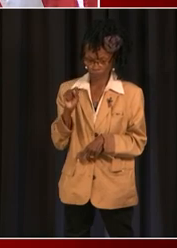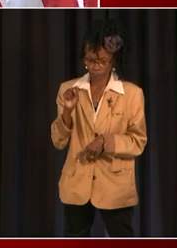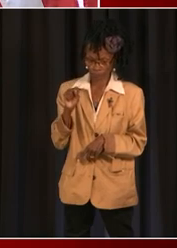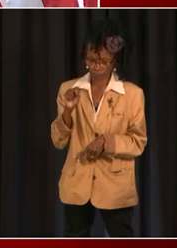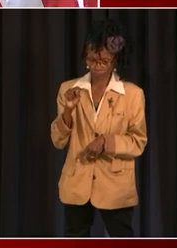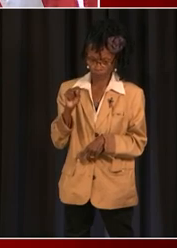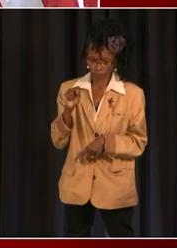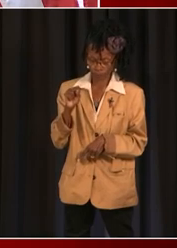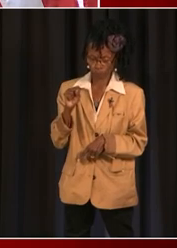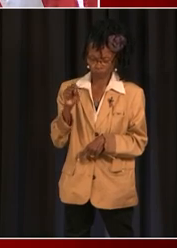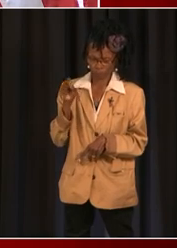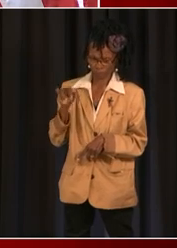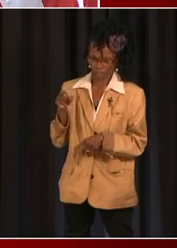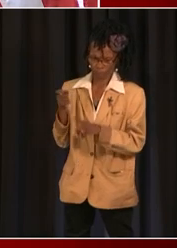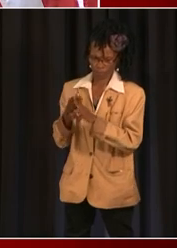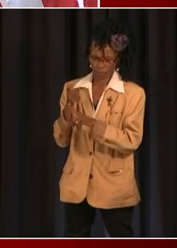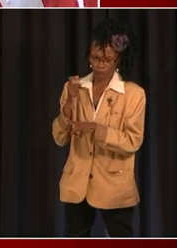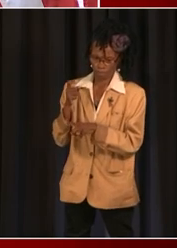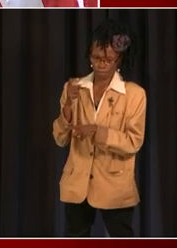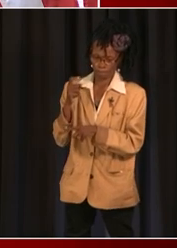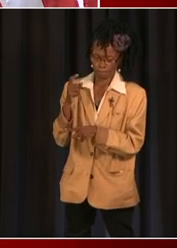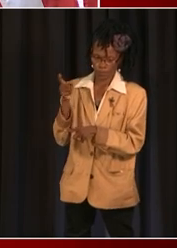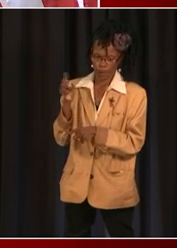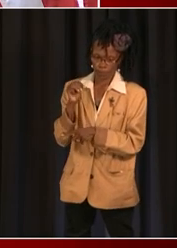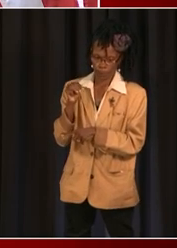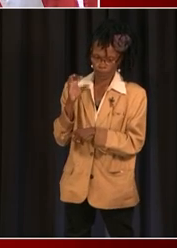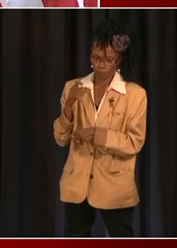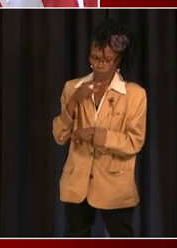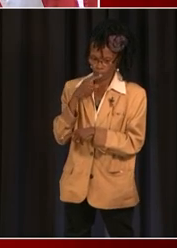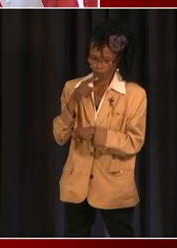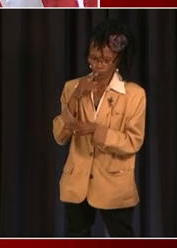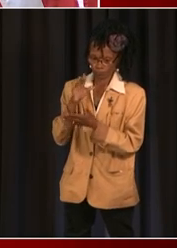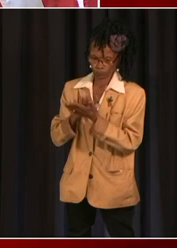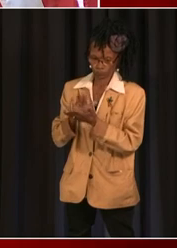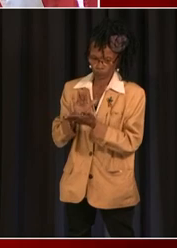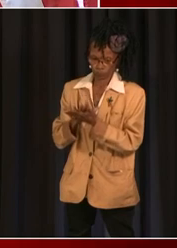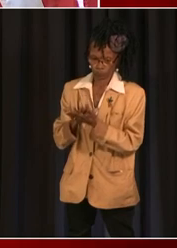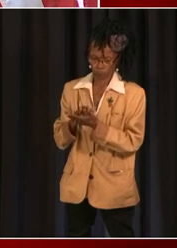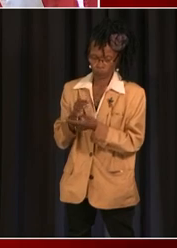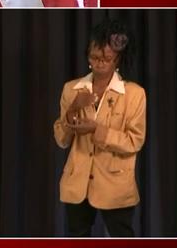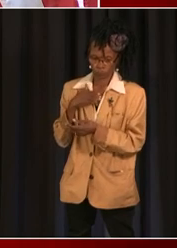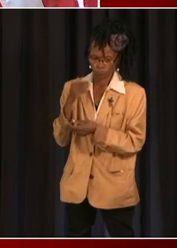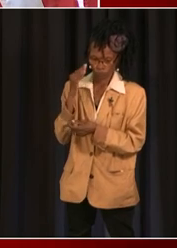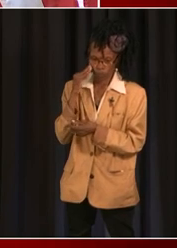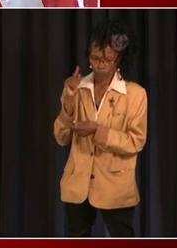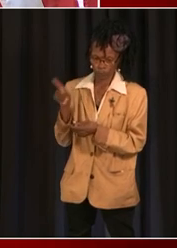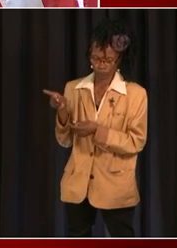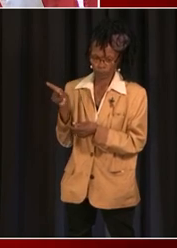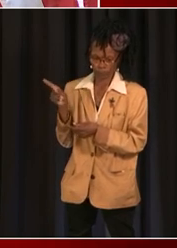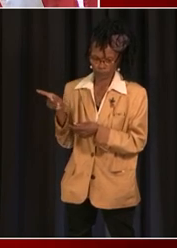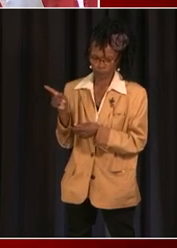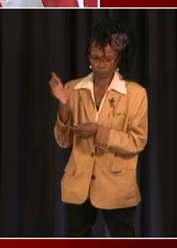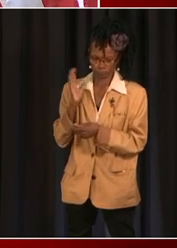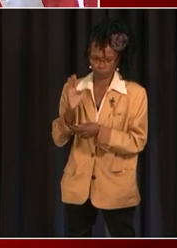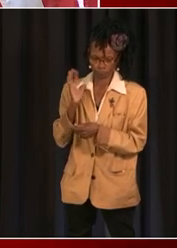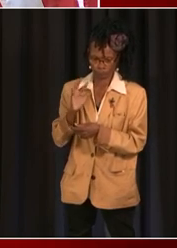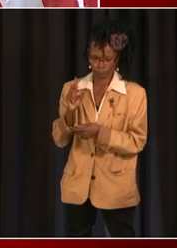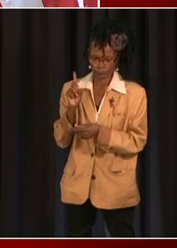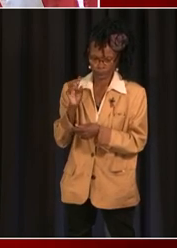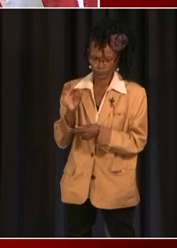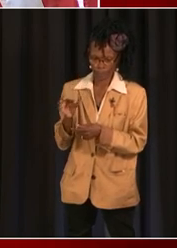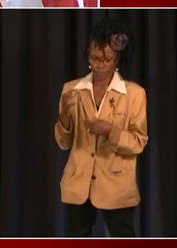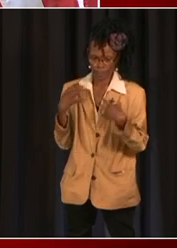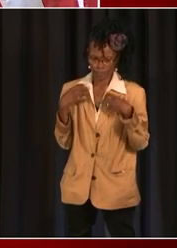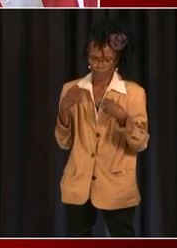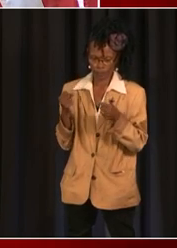that it is a huge loss for us. I've known Travis for several years. He used to be a member of our team at DC Health, serving